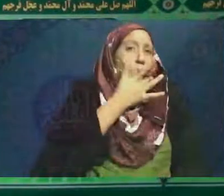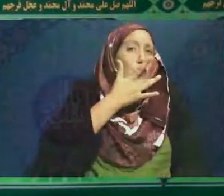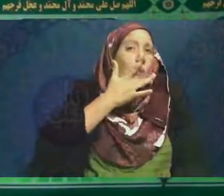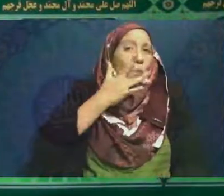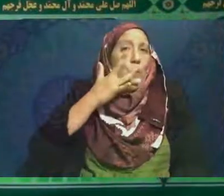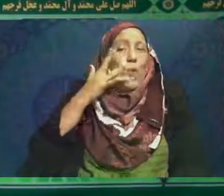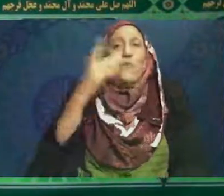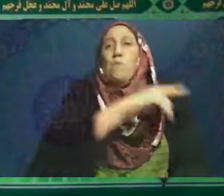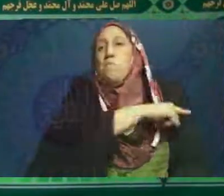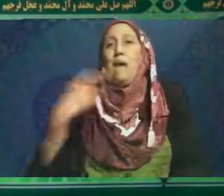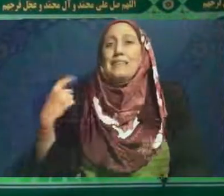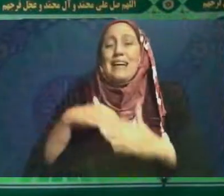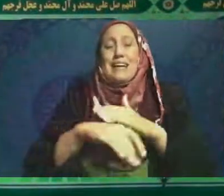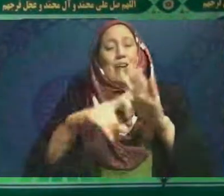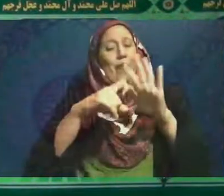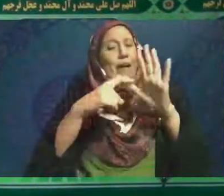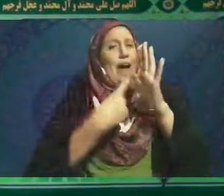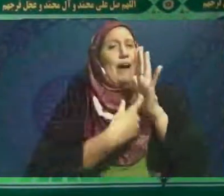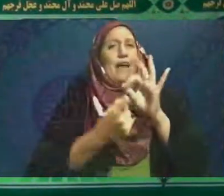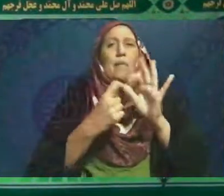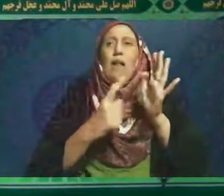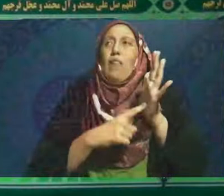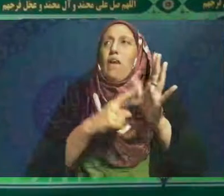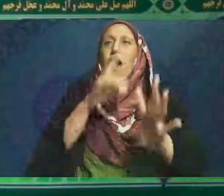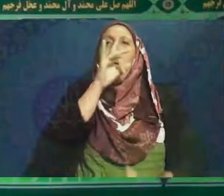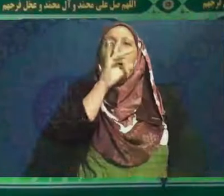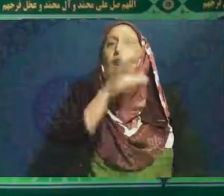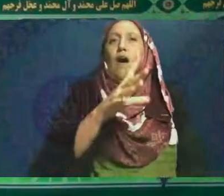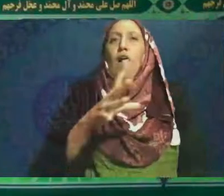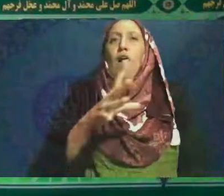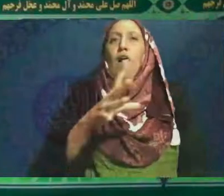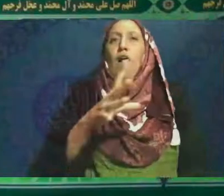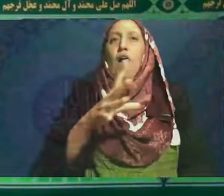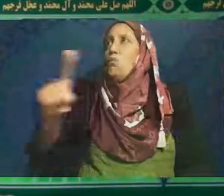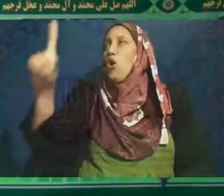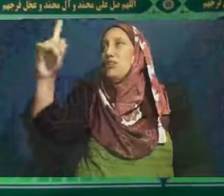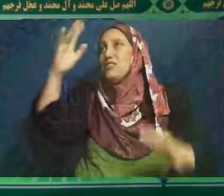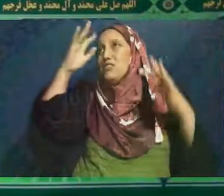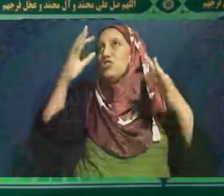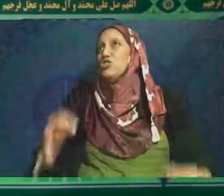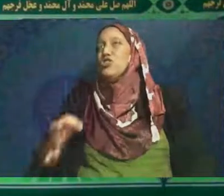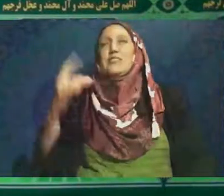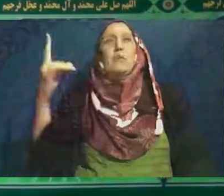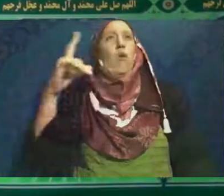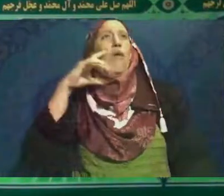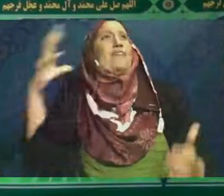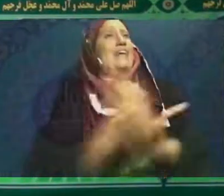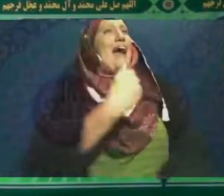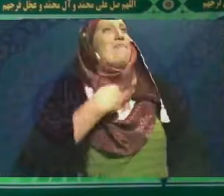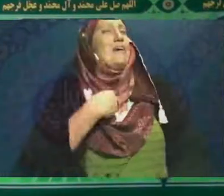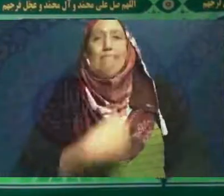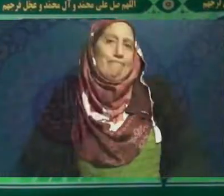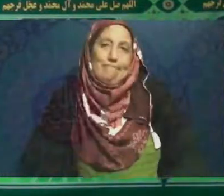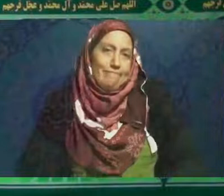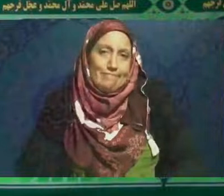and they rescue me. Nothing farther from the truth. There's no such thing that someone was ransomed so that I'll be rescued